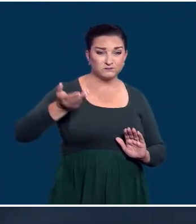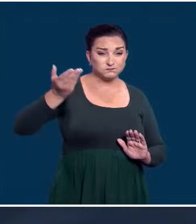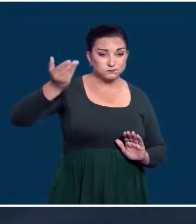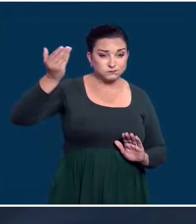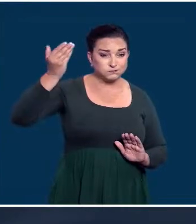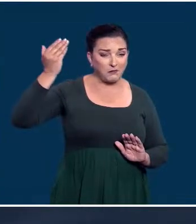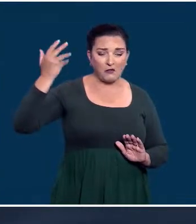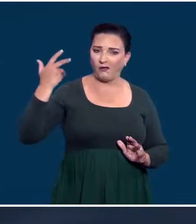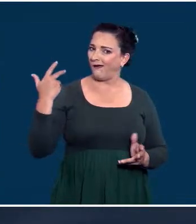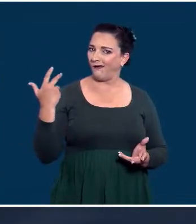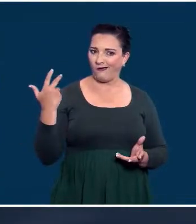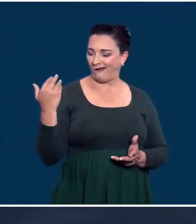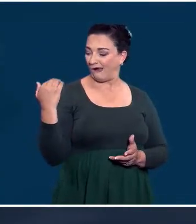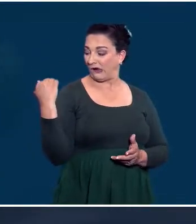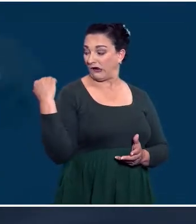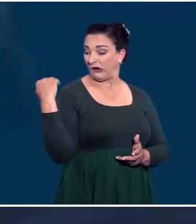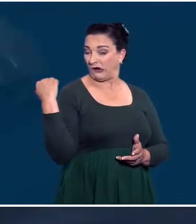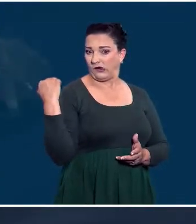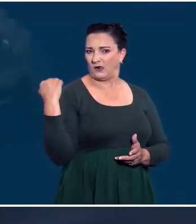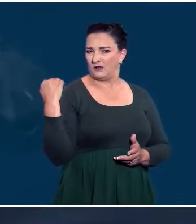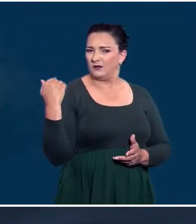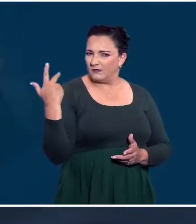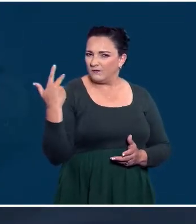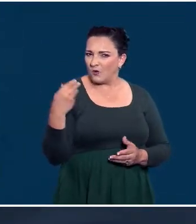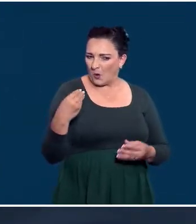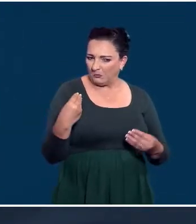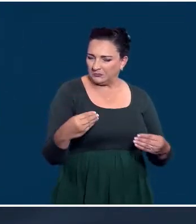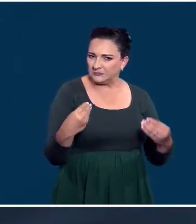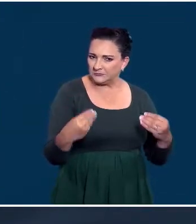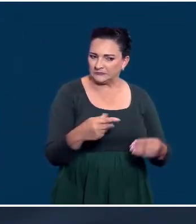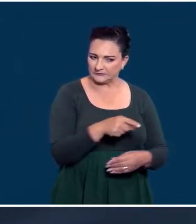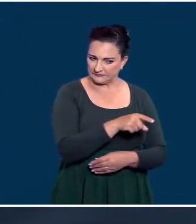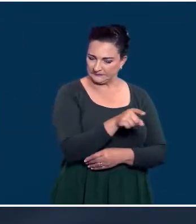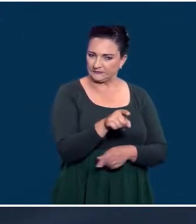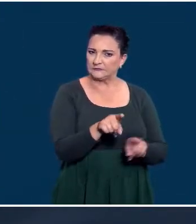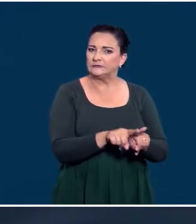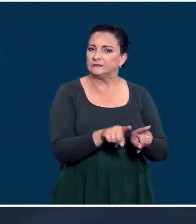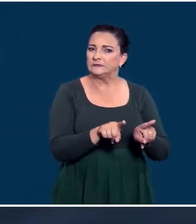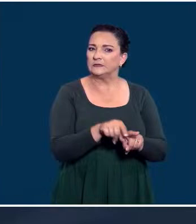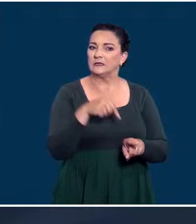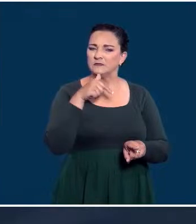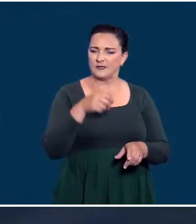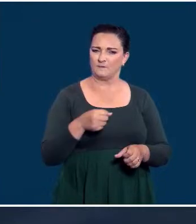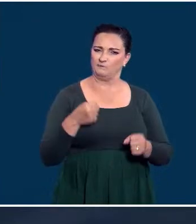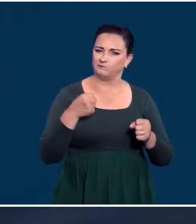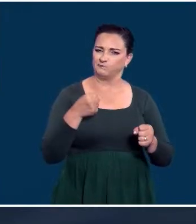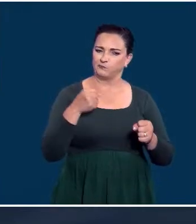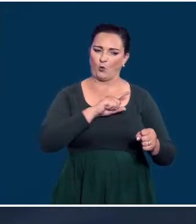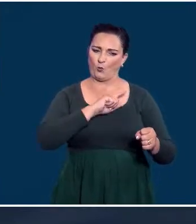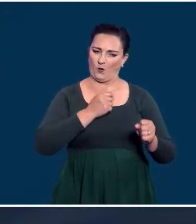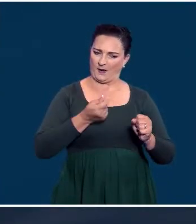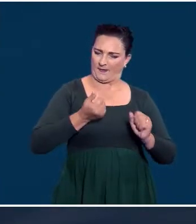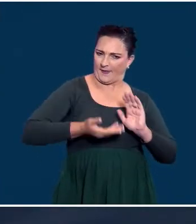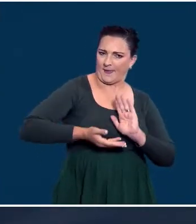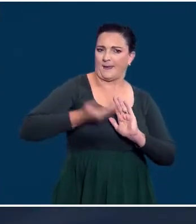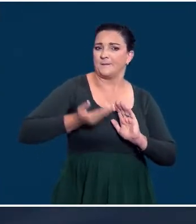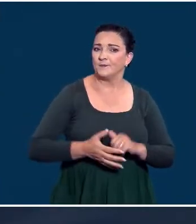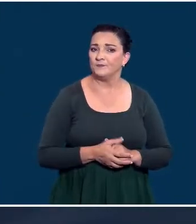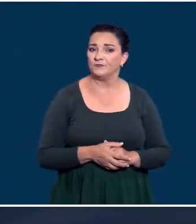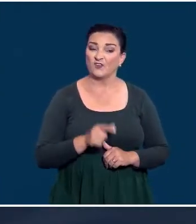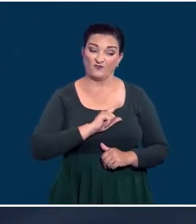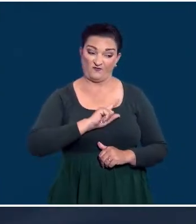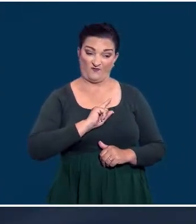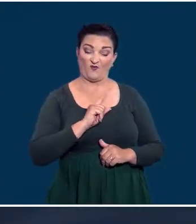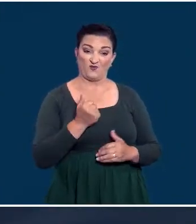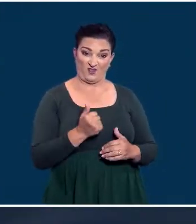that our businesses were calling for the increases of domestic tariffs. And if I might help to jog